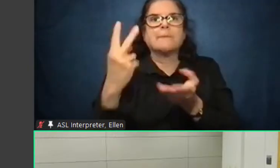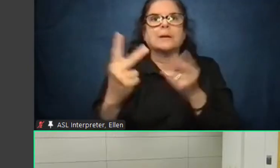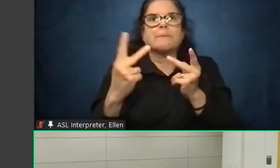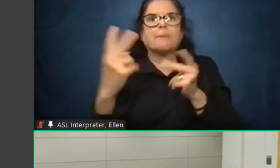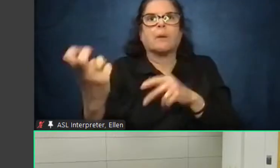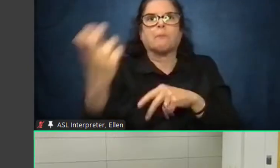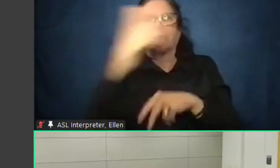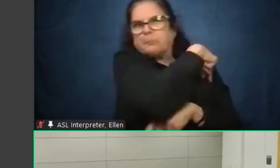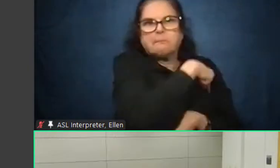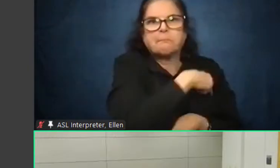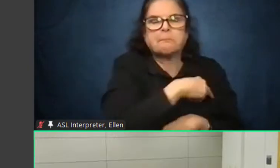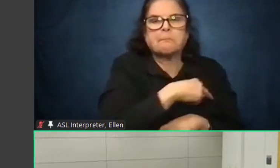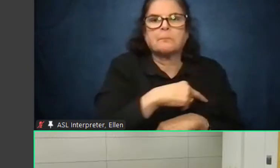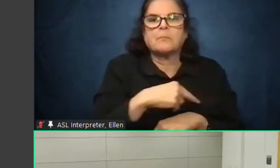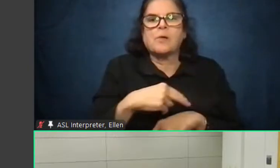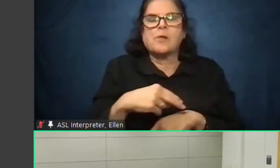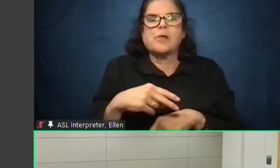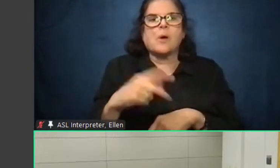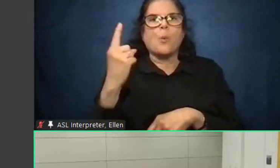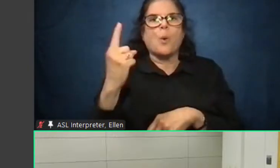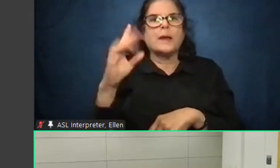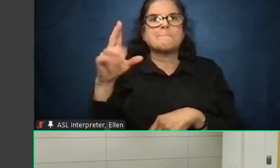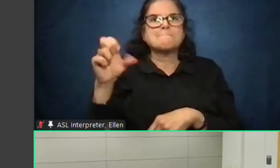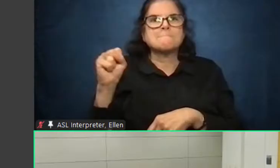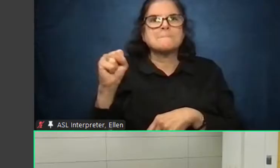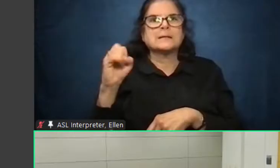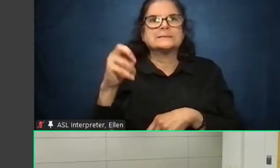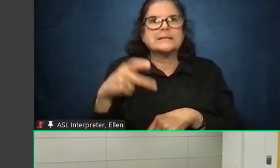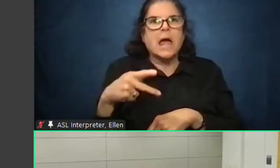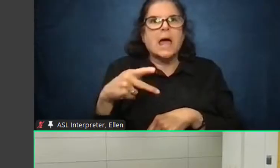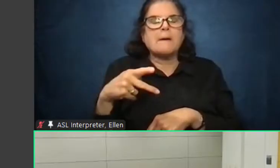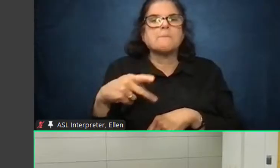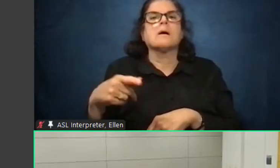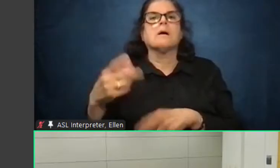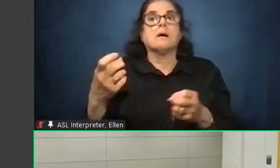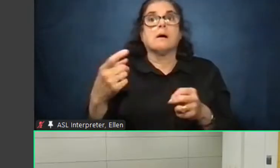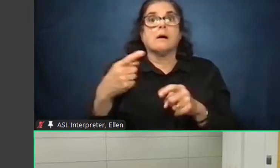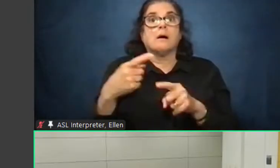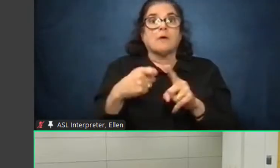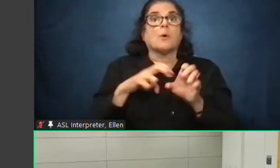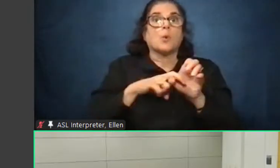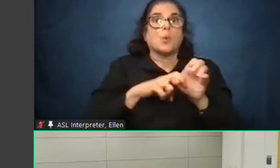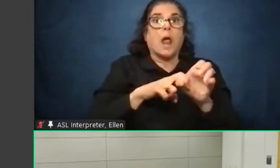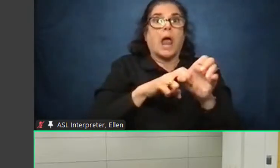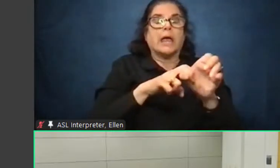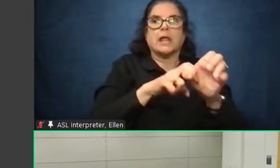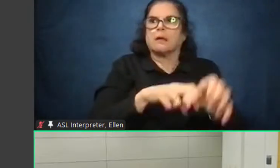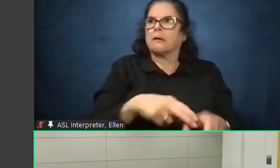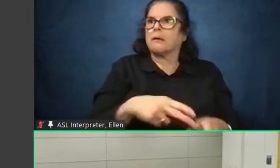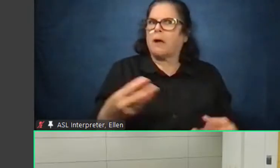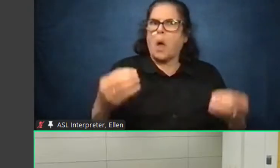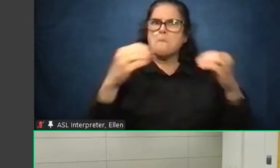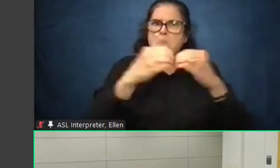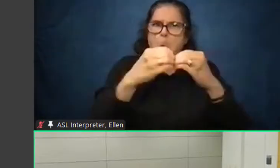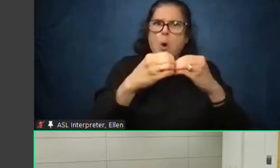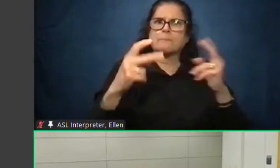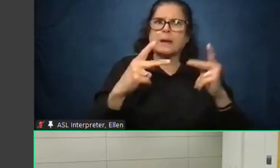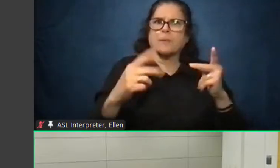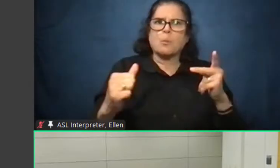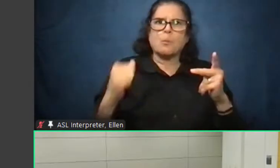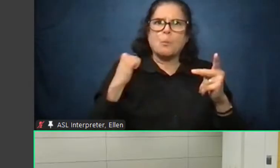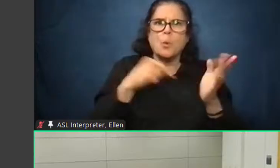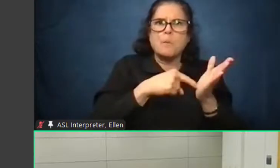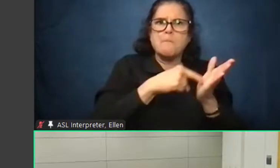from a specific bus stop, from a stop to her stop, and she counted more non-paying riders than